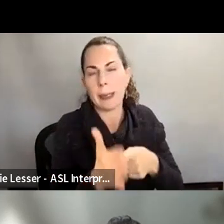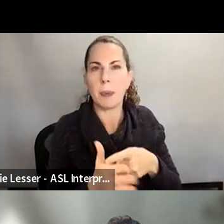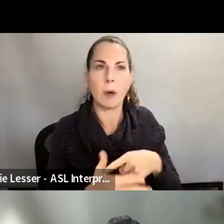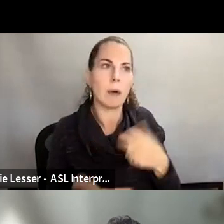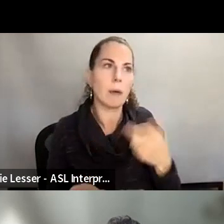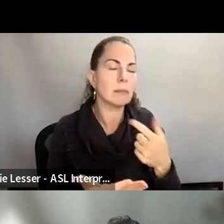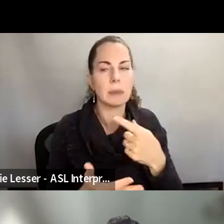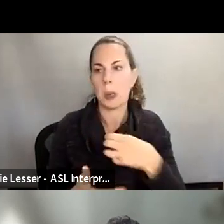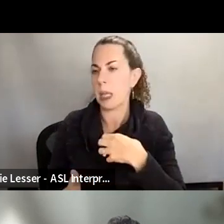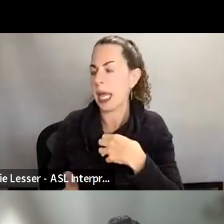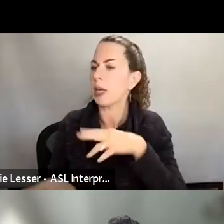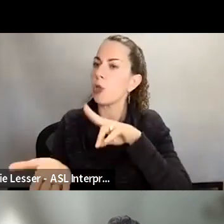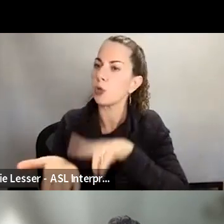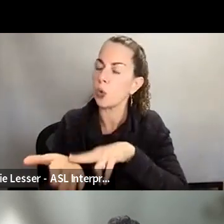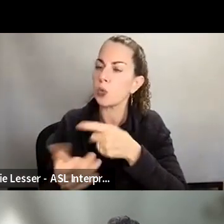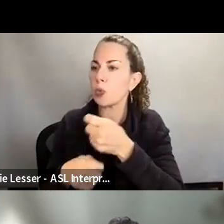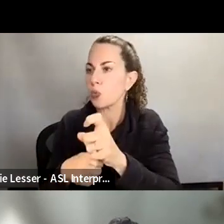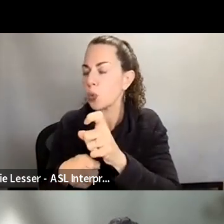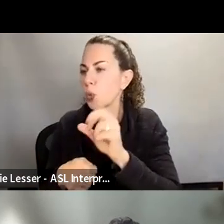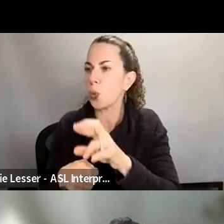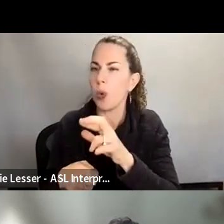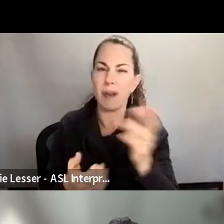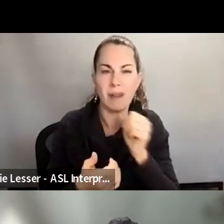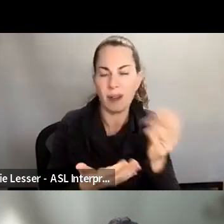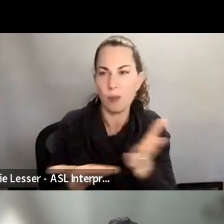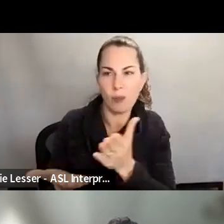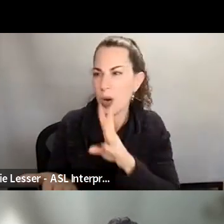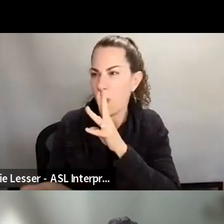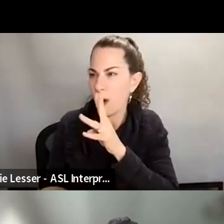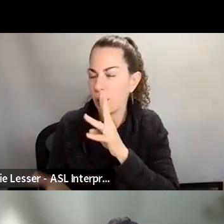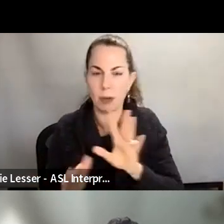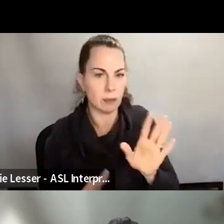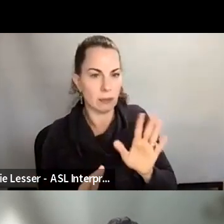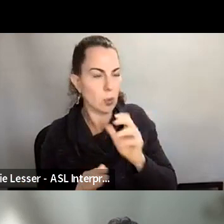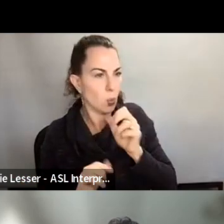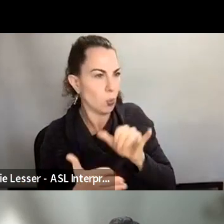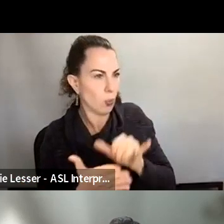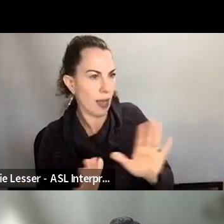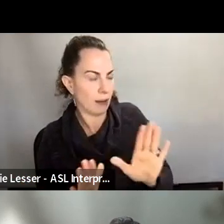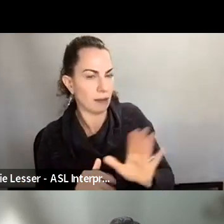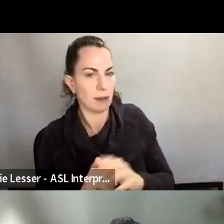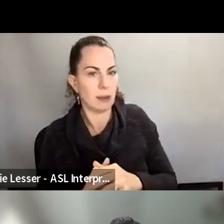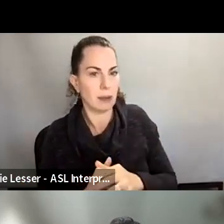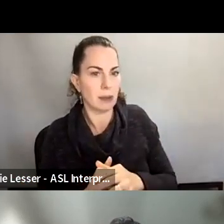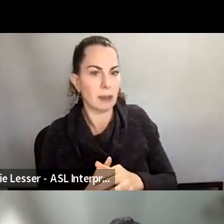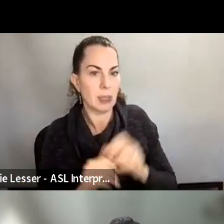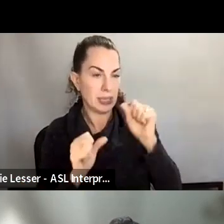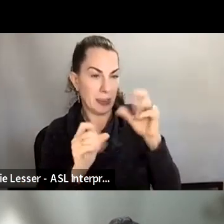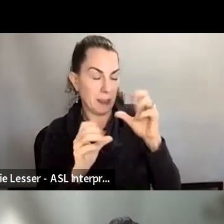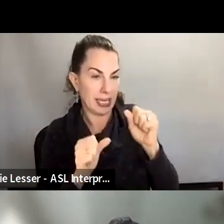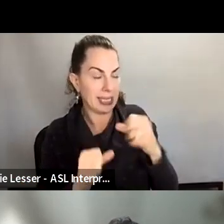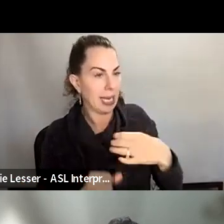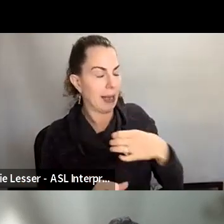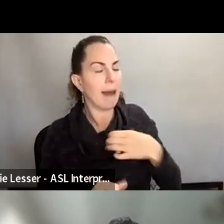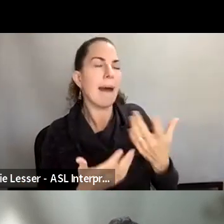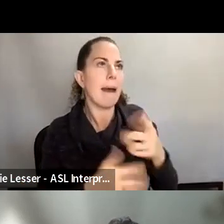to see if they could have water, they'd bring water or a blanket. And I said, no, don't do that, because it was amazing. LEPs were never complaining,